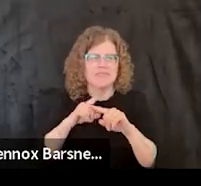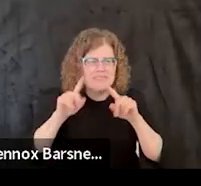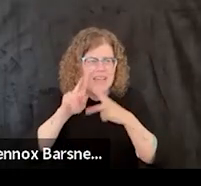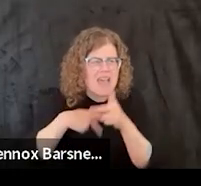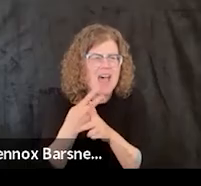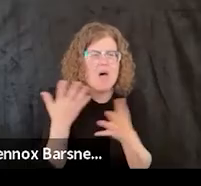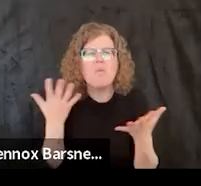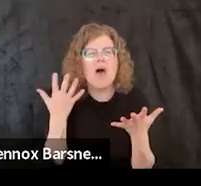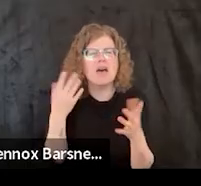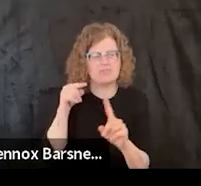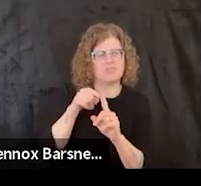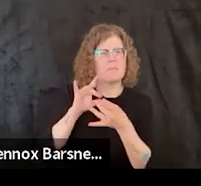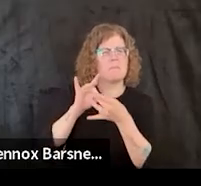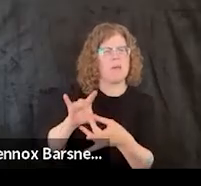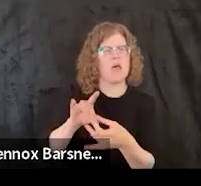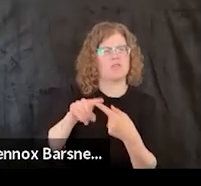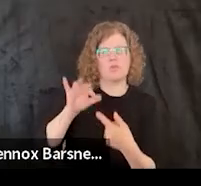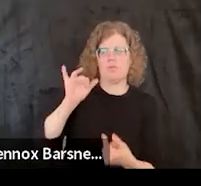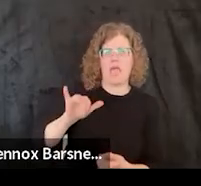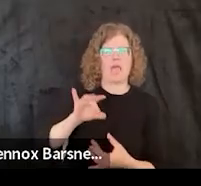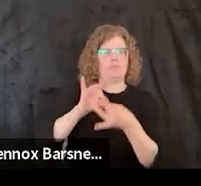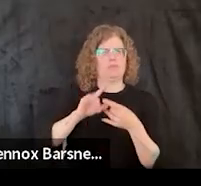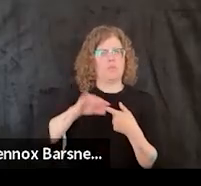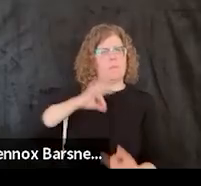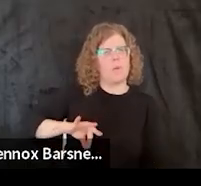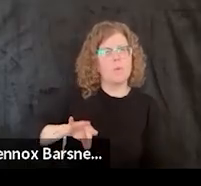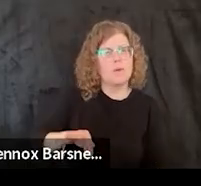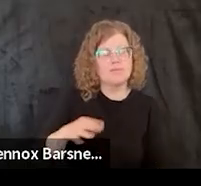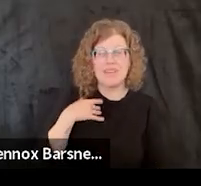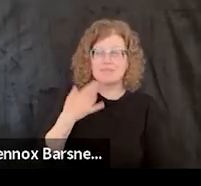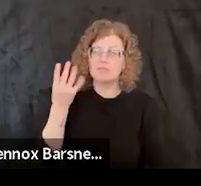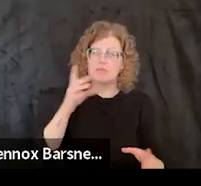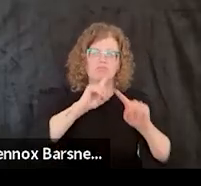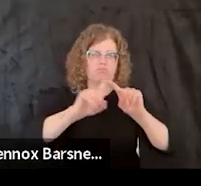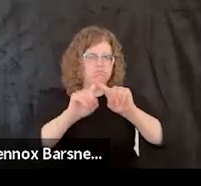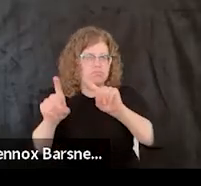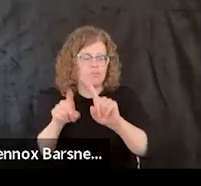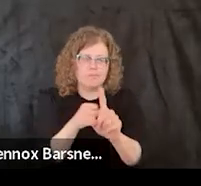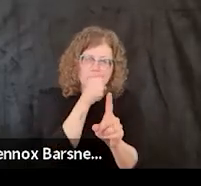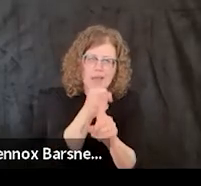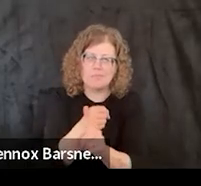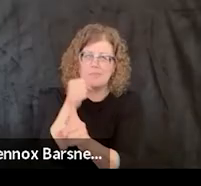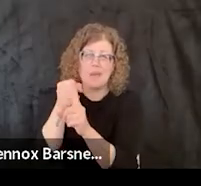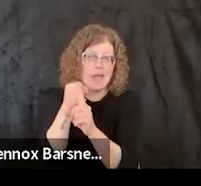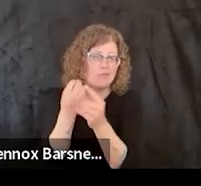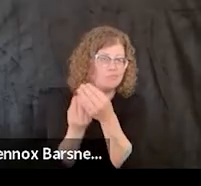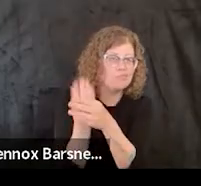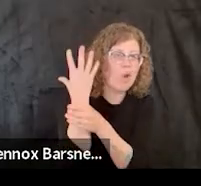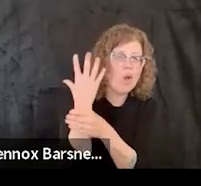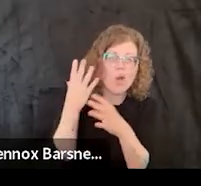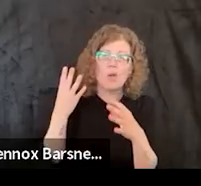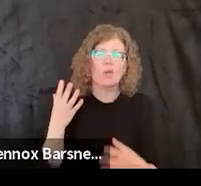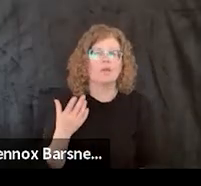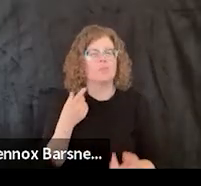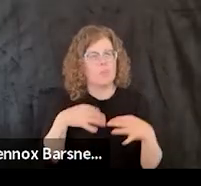As you can see, there are many examples and types of artistic impact or growth, so be sure to tell assessors what is most important